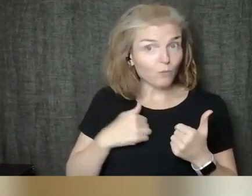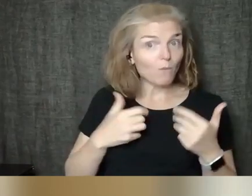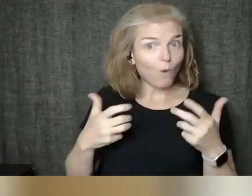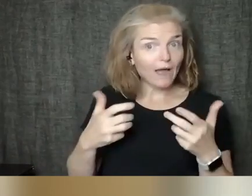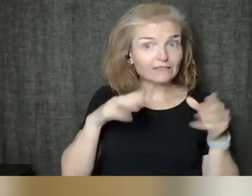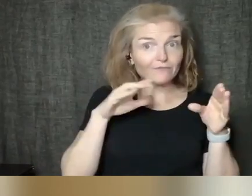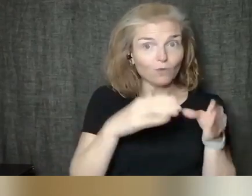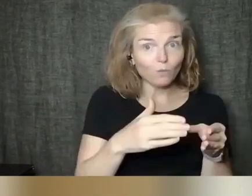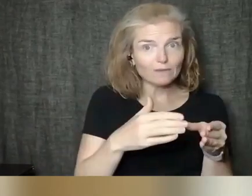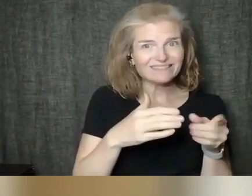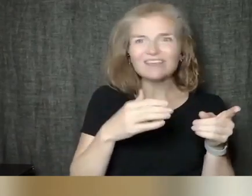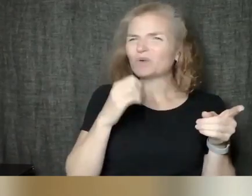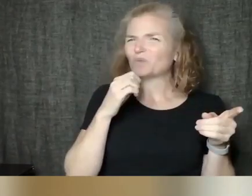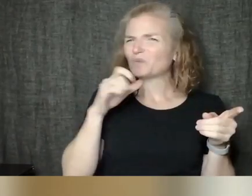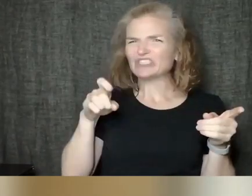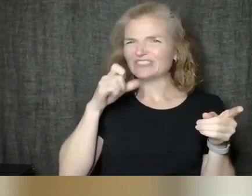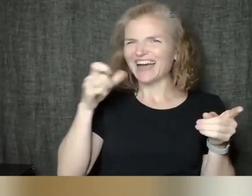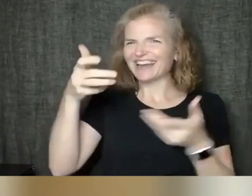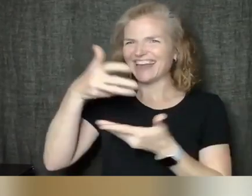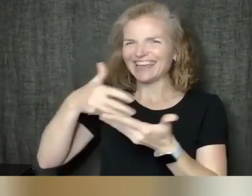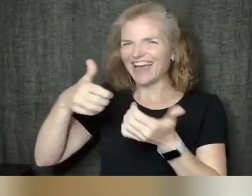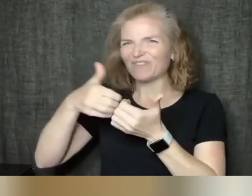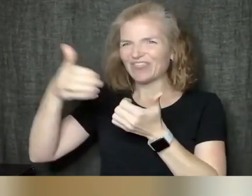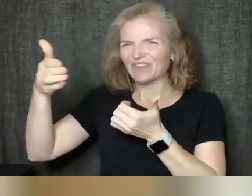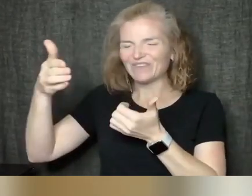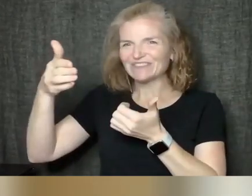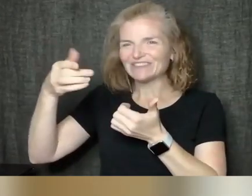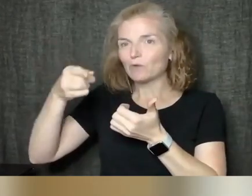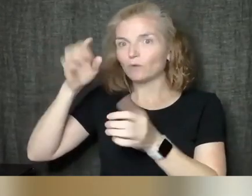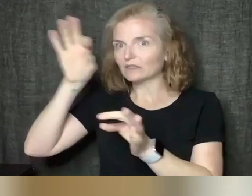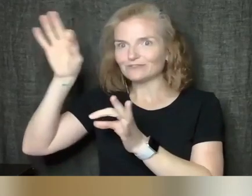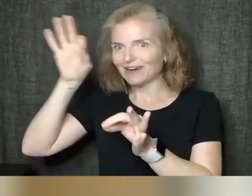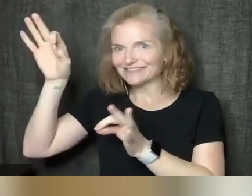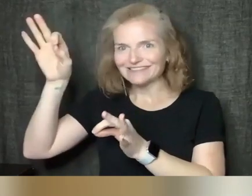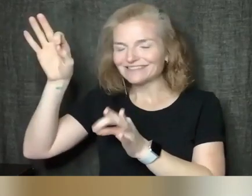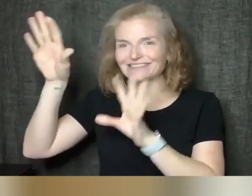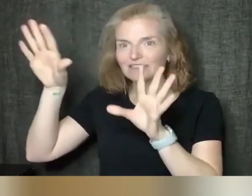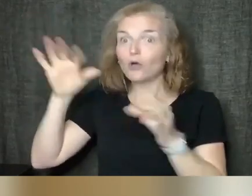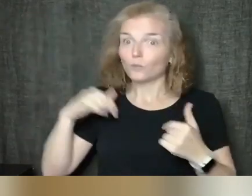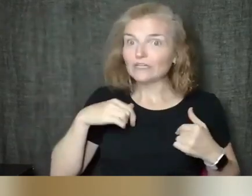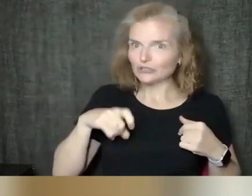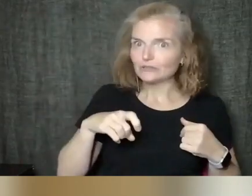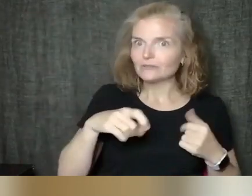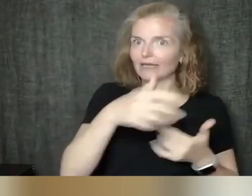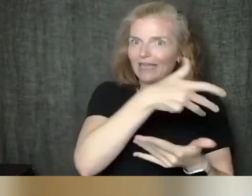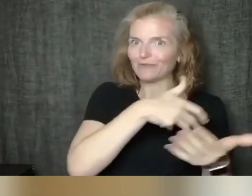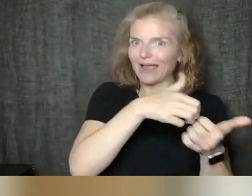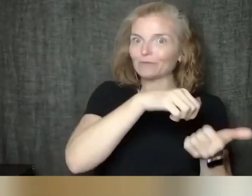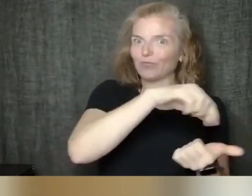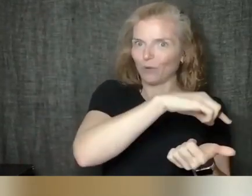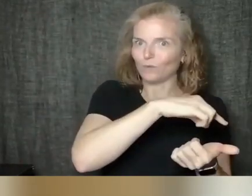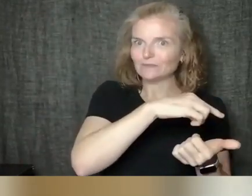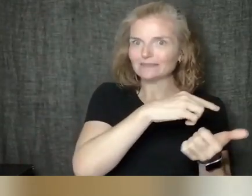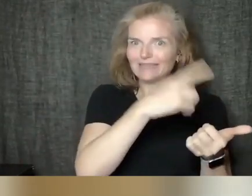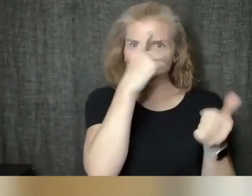hang out with distracted people. We hang out with people who value concentration. And if we want to practice virtue, that we